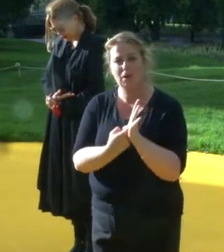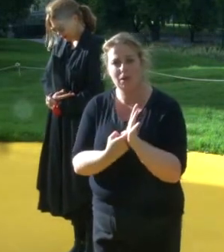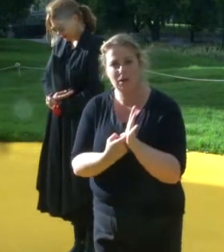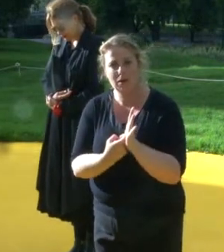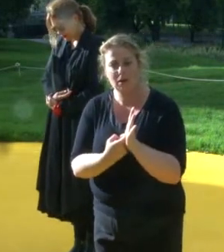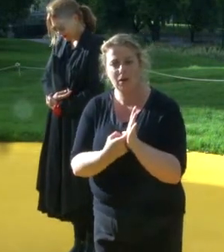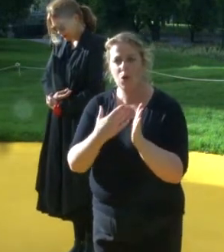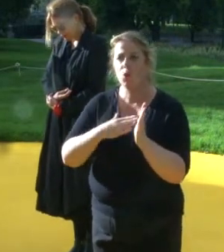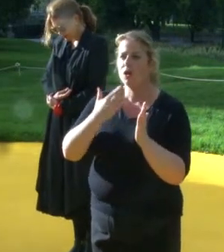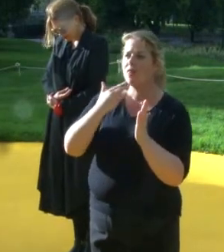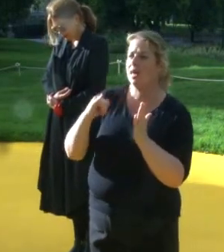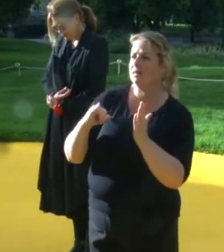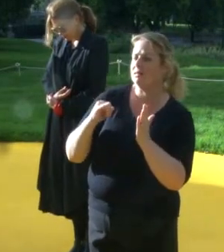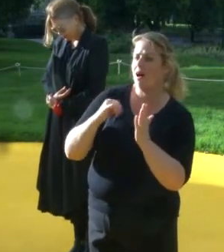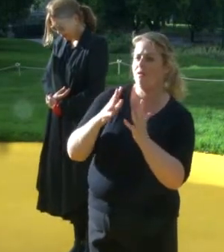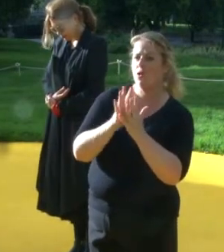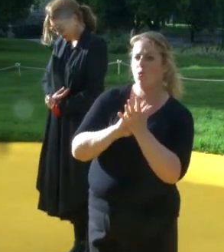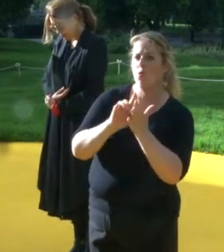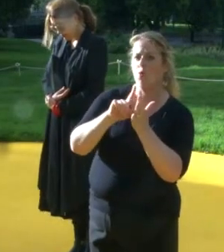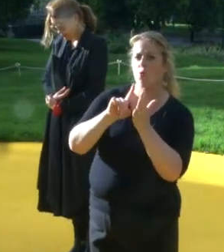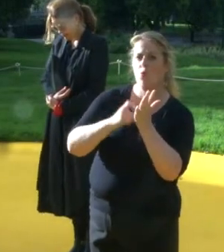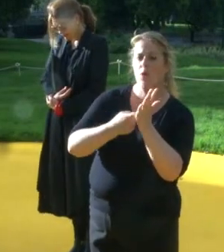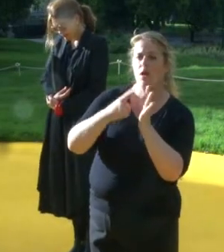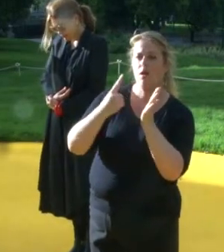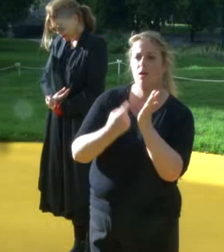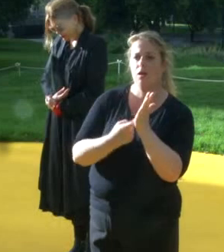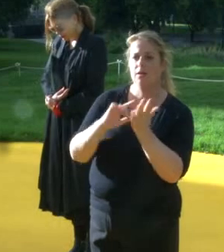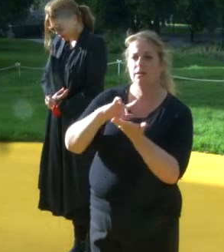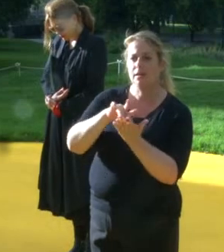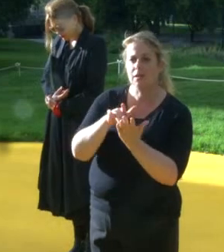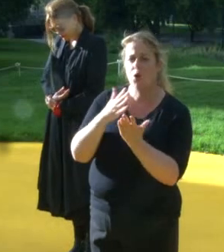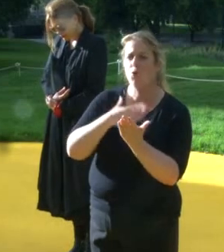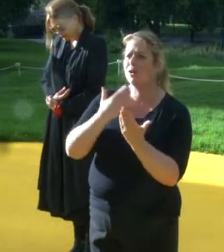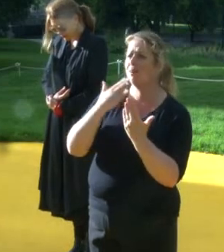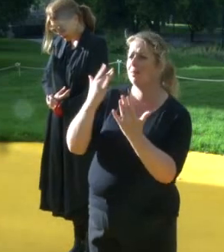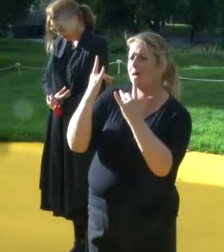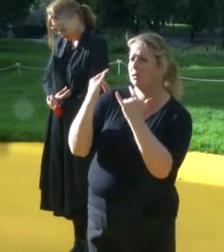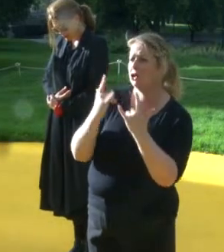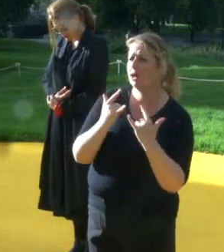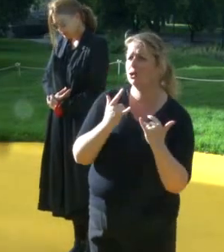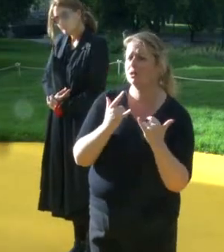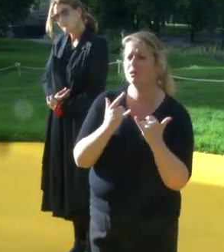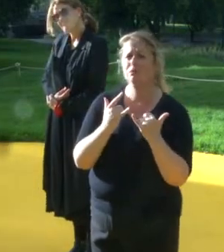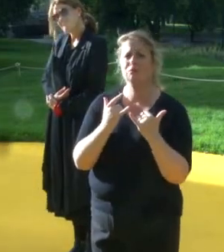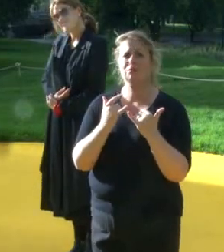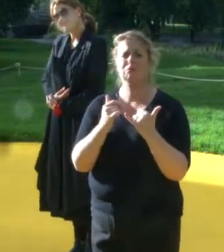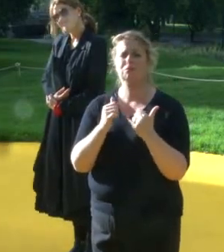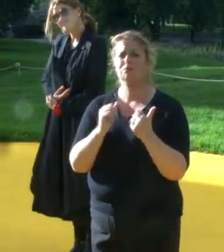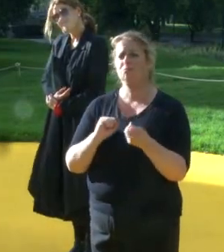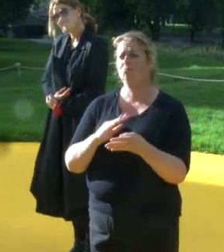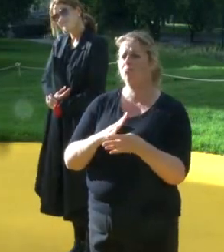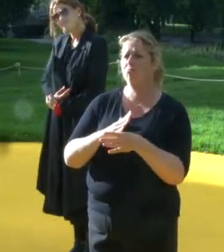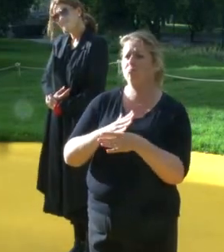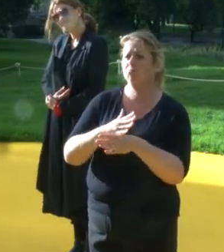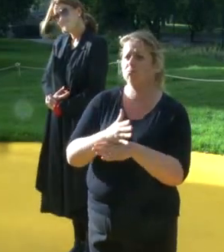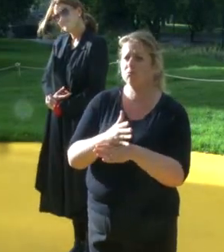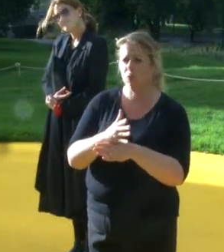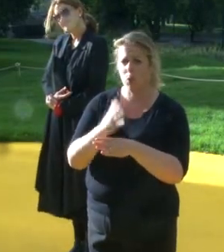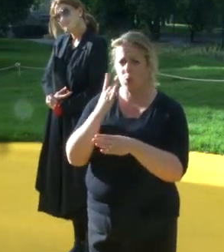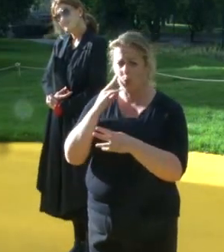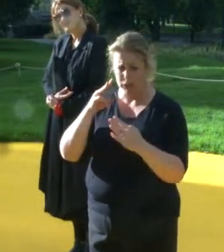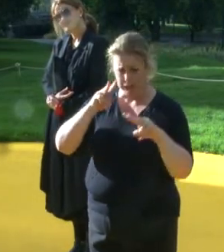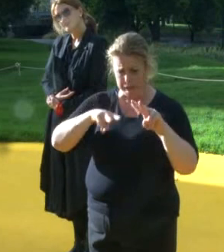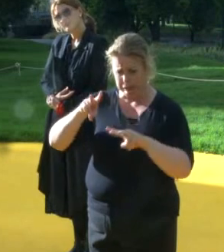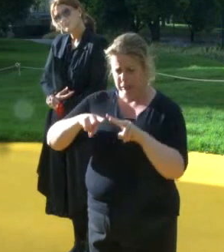staff of the Wheeler Centre. I particularly want to thank the judges and the incredibly hard work I know that goes into judging